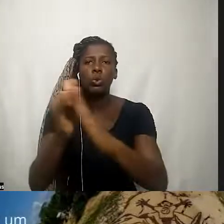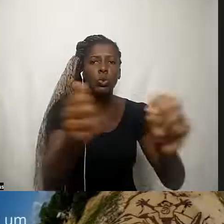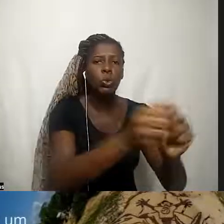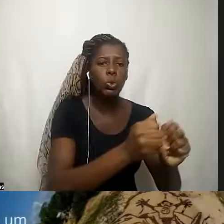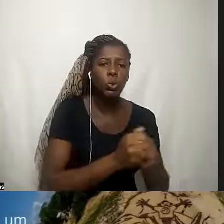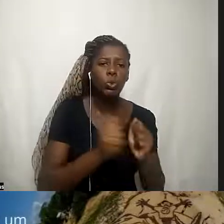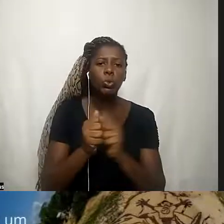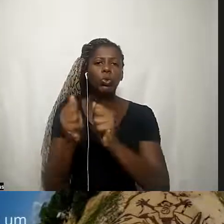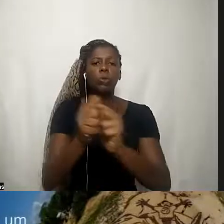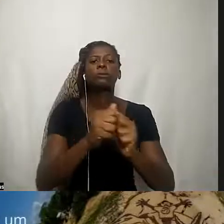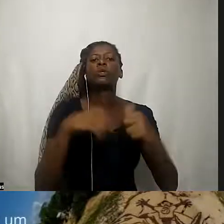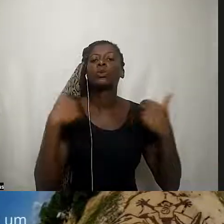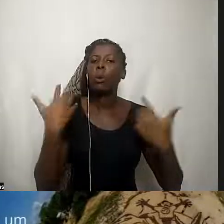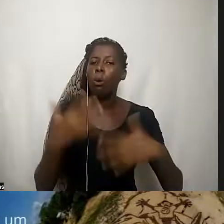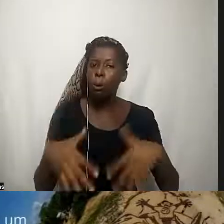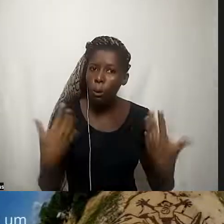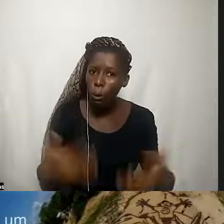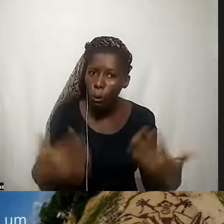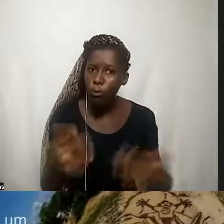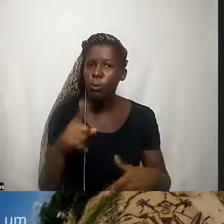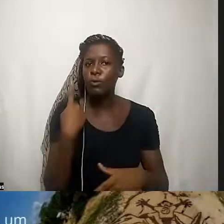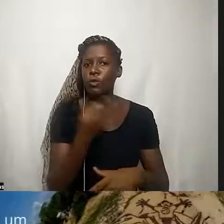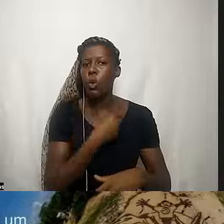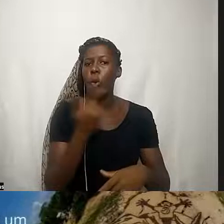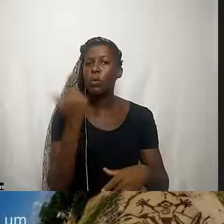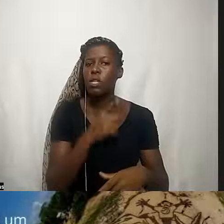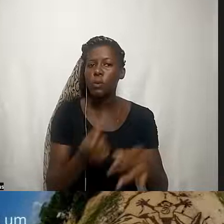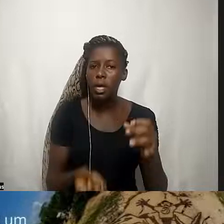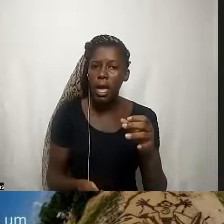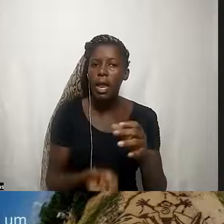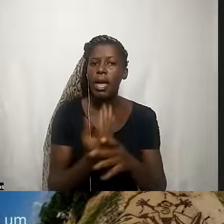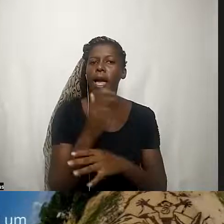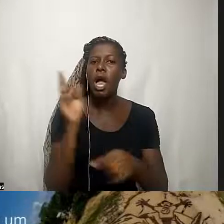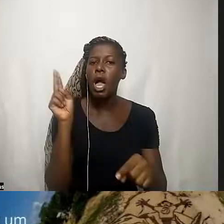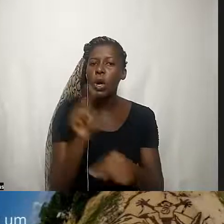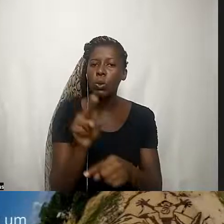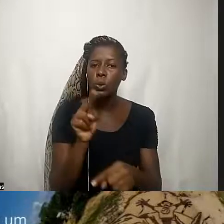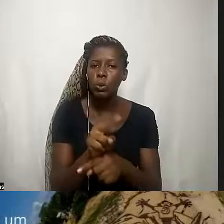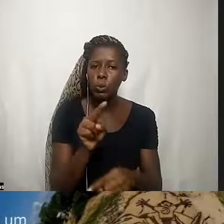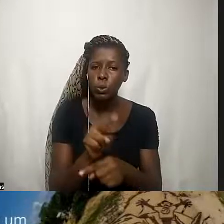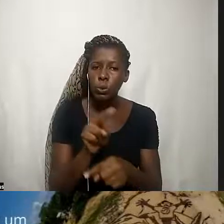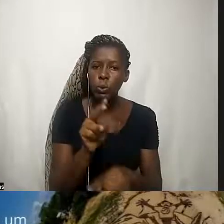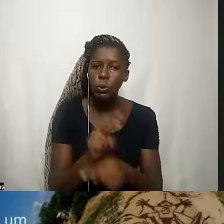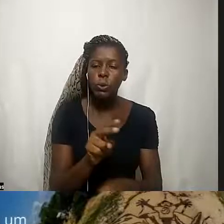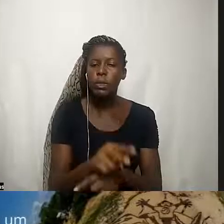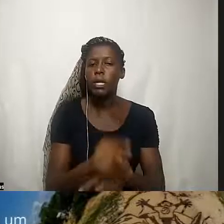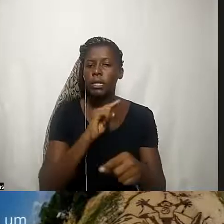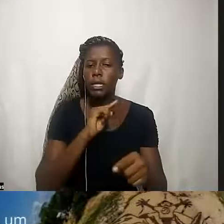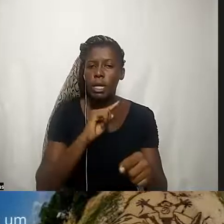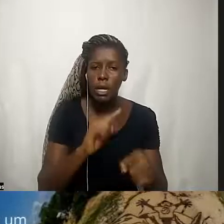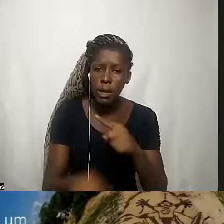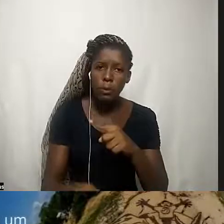And through that work, we impacted the international legislation on the